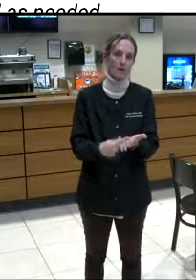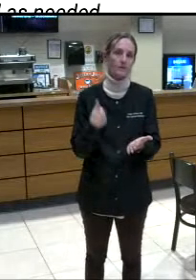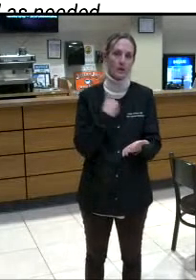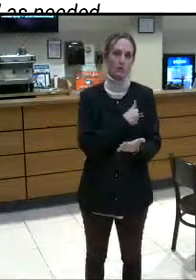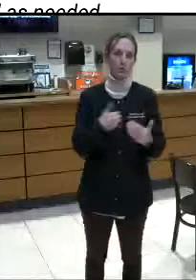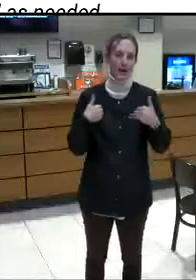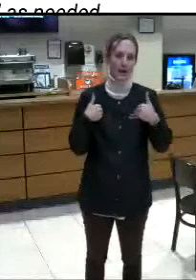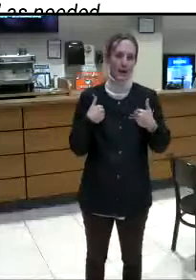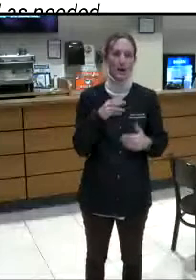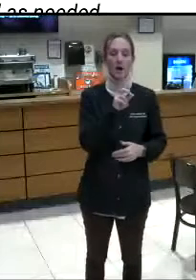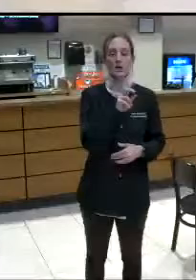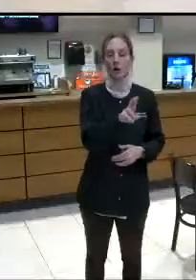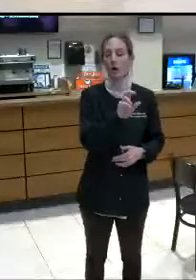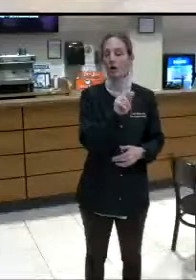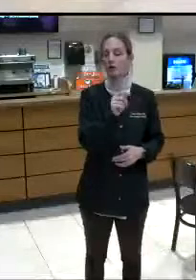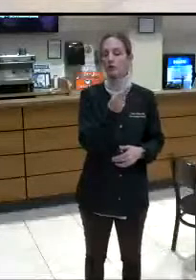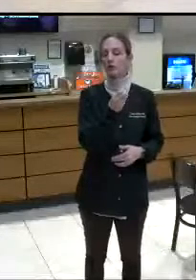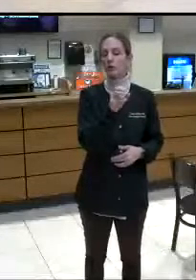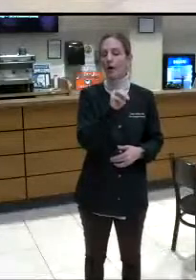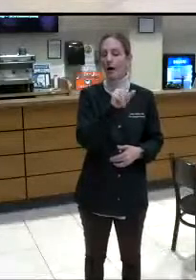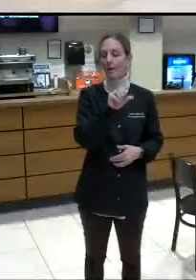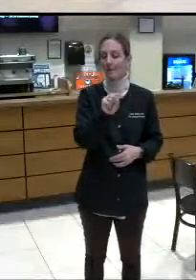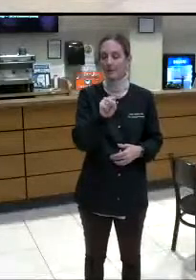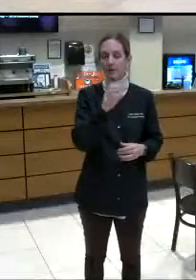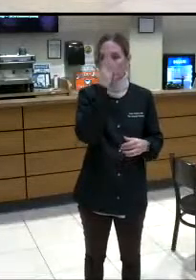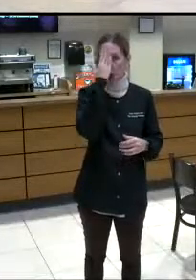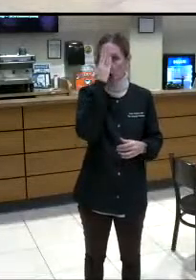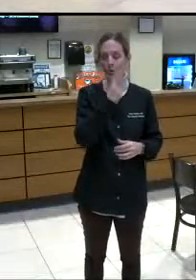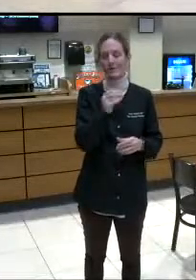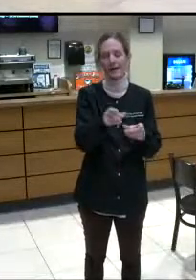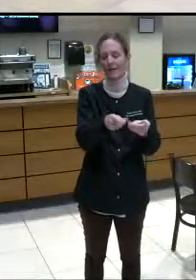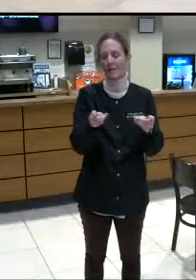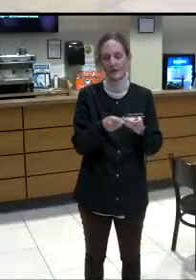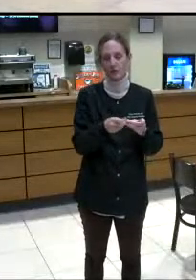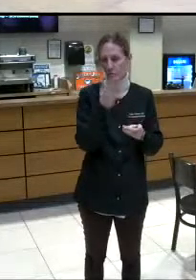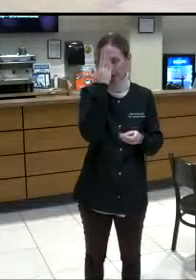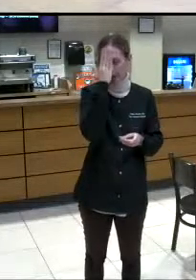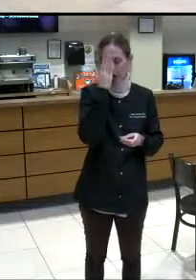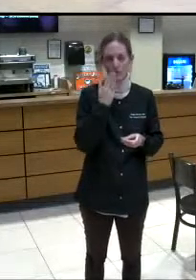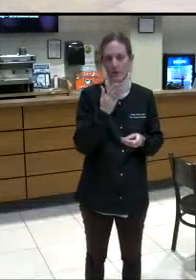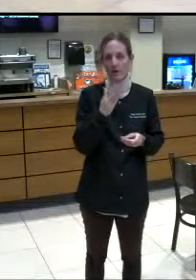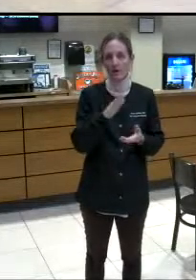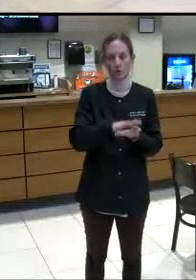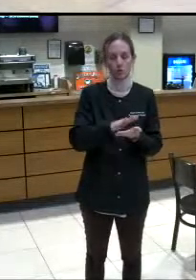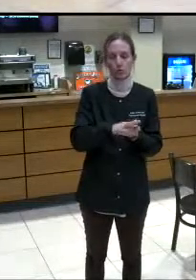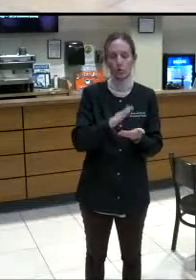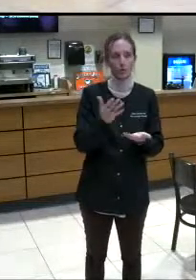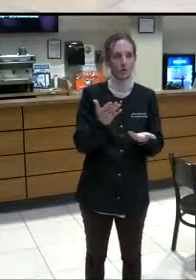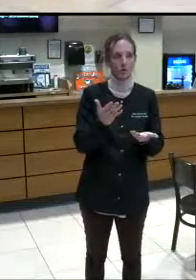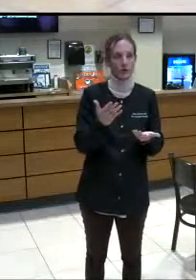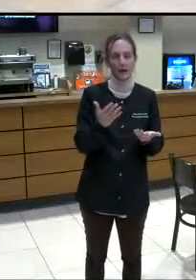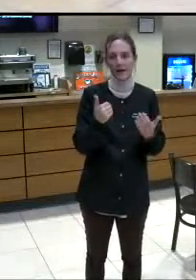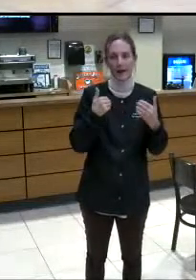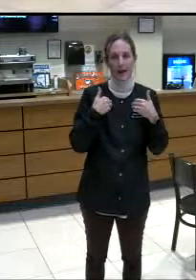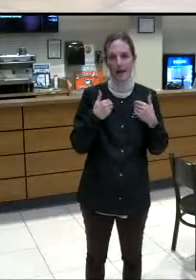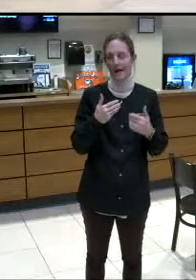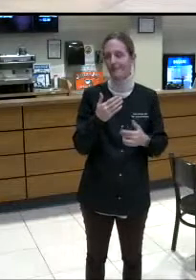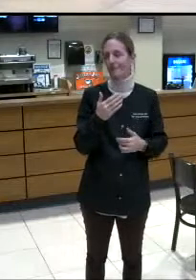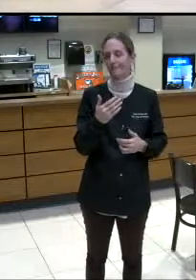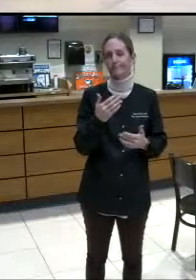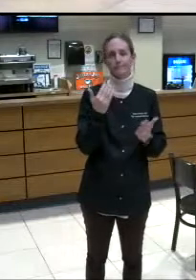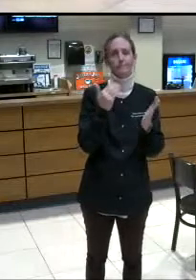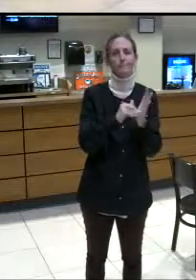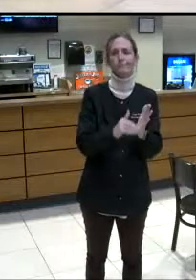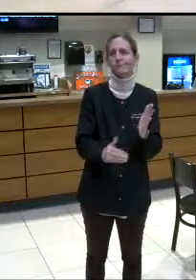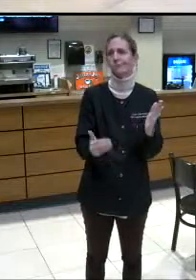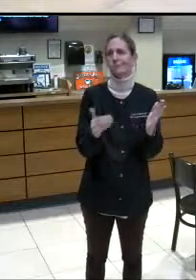Dr. Thomas knows, and the district knows, that a school presented 15 billion things that they were doing. And